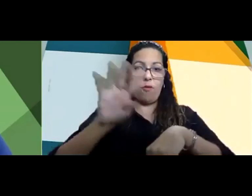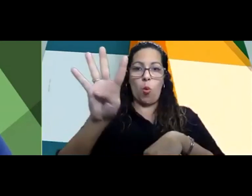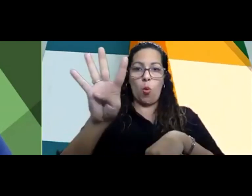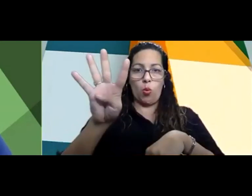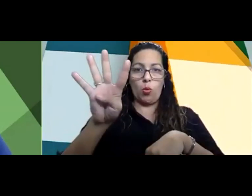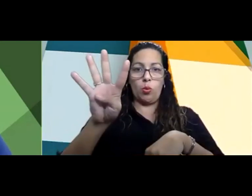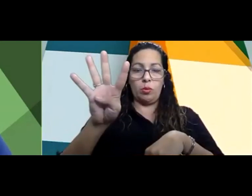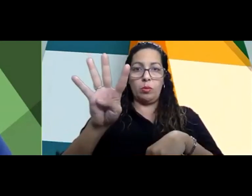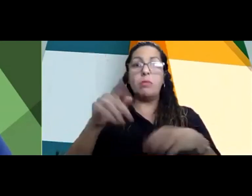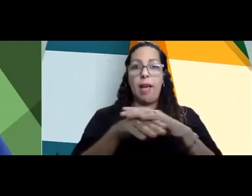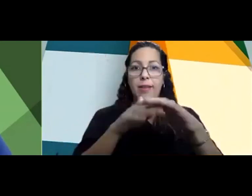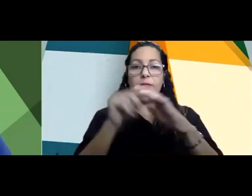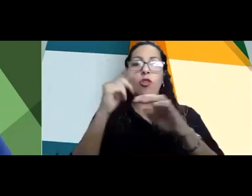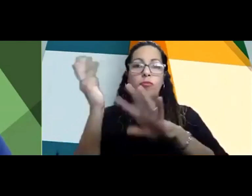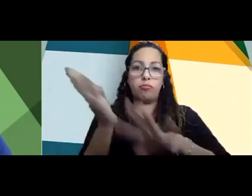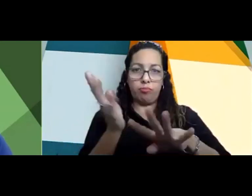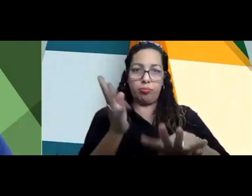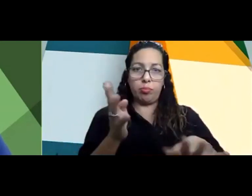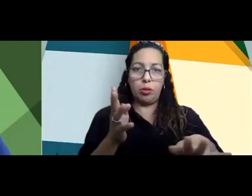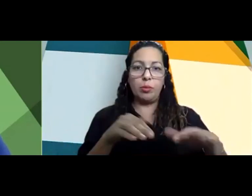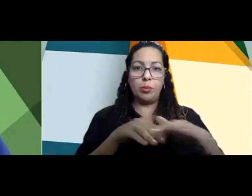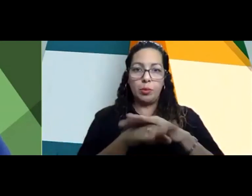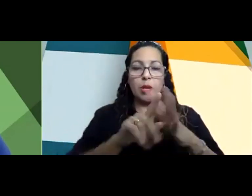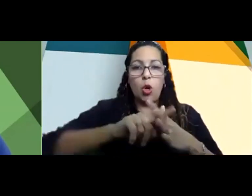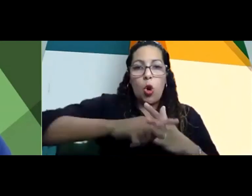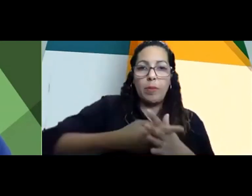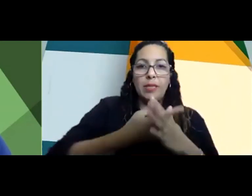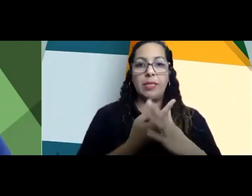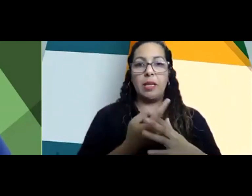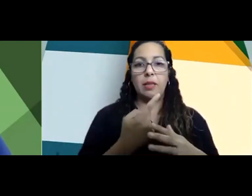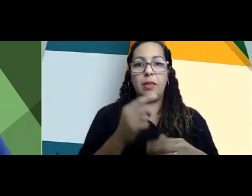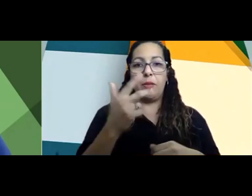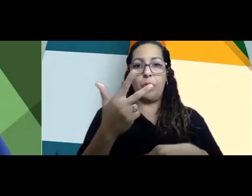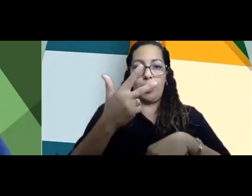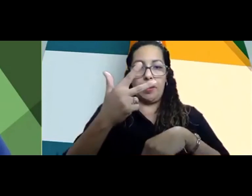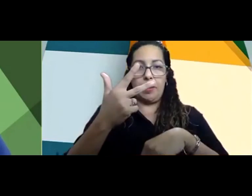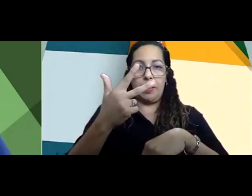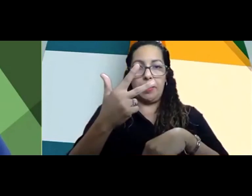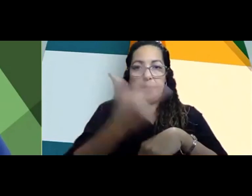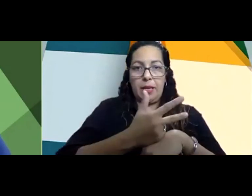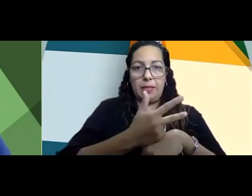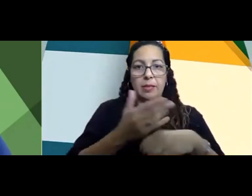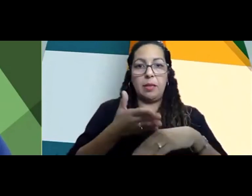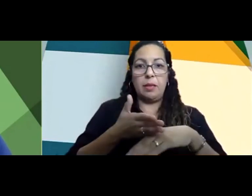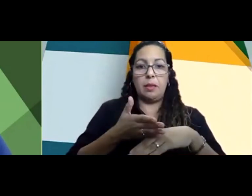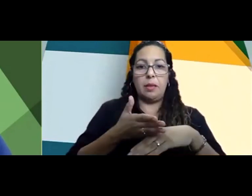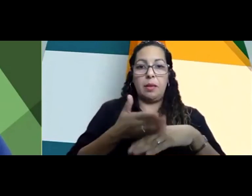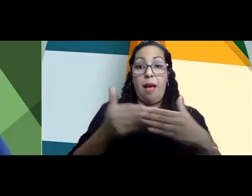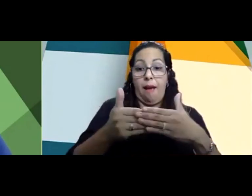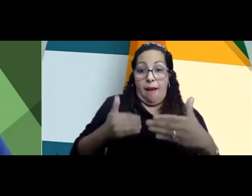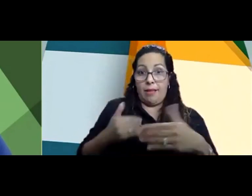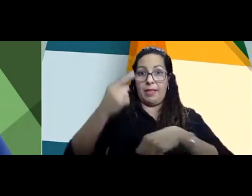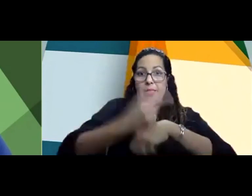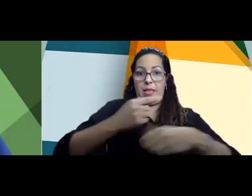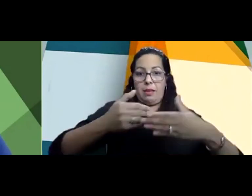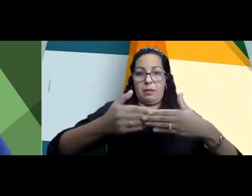upload the electronic proposals will commence 3 business days prior to the scheduled due date and